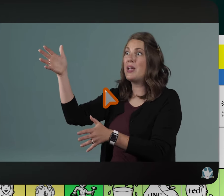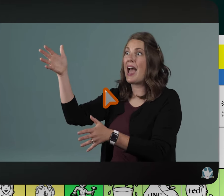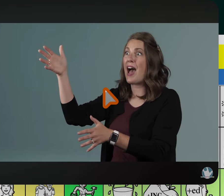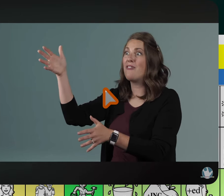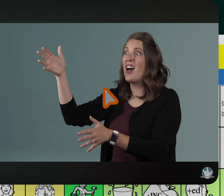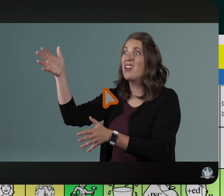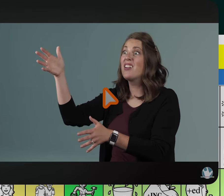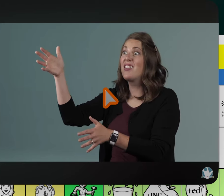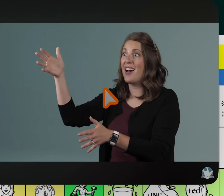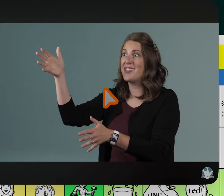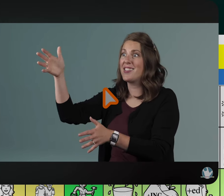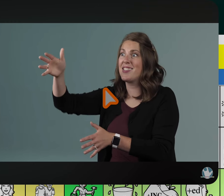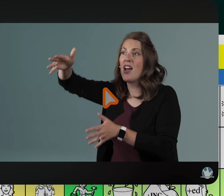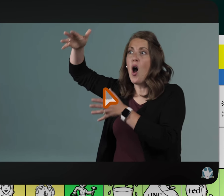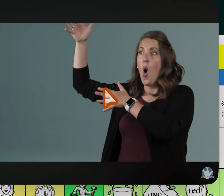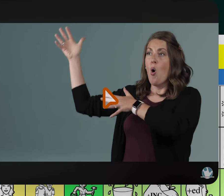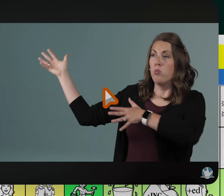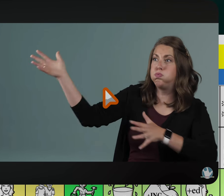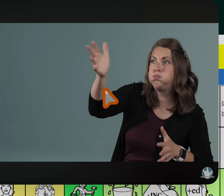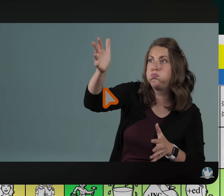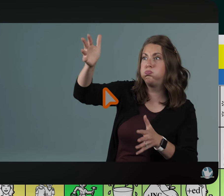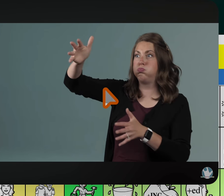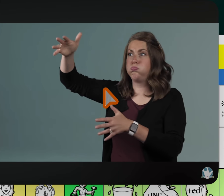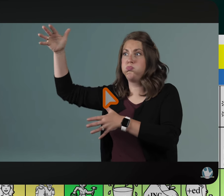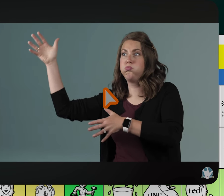And then we have gusts.